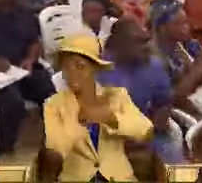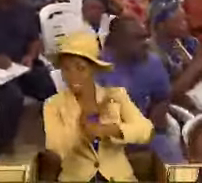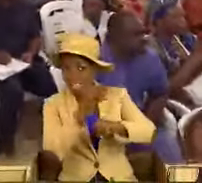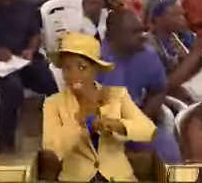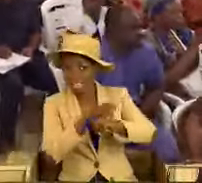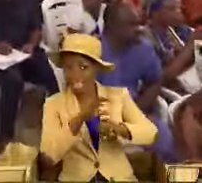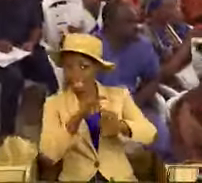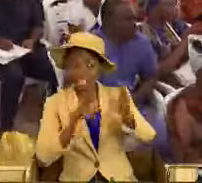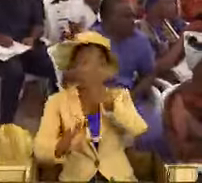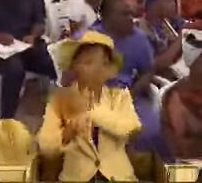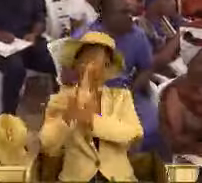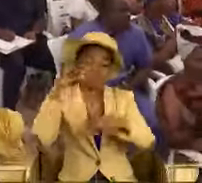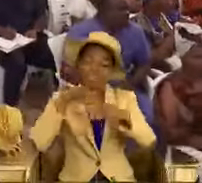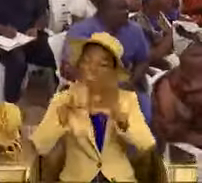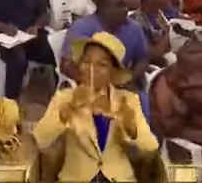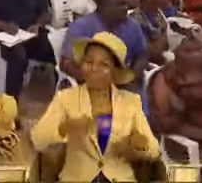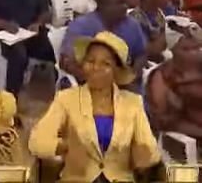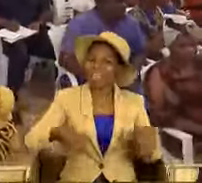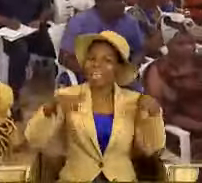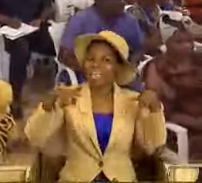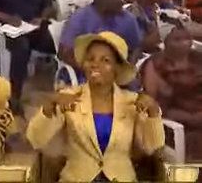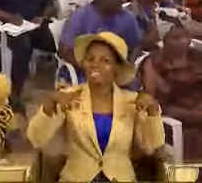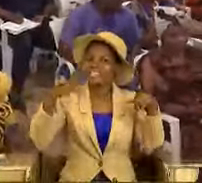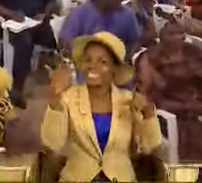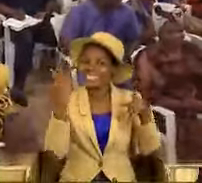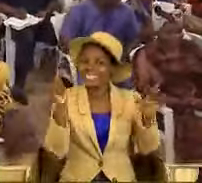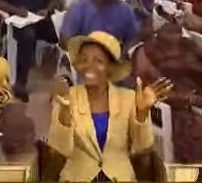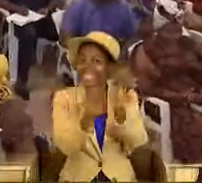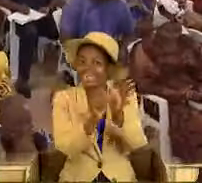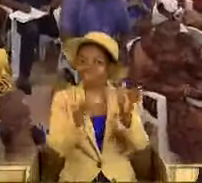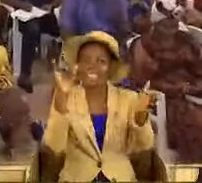life testimonies that will celebrate